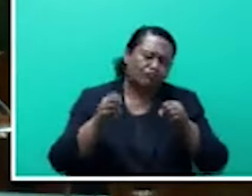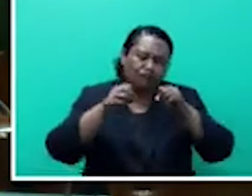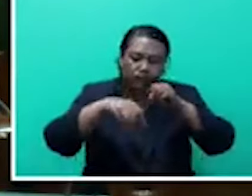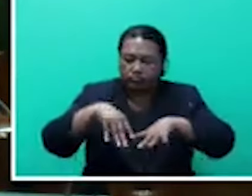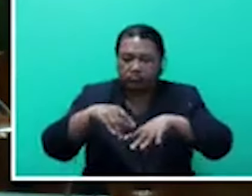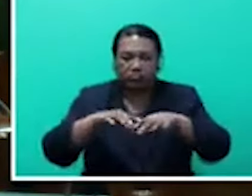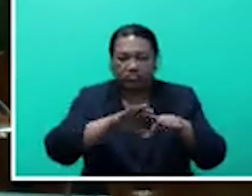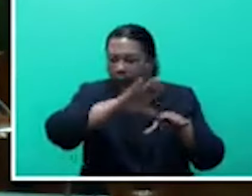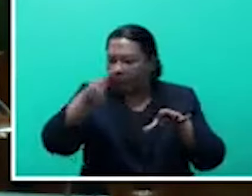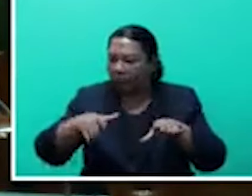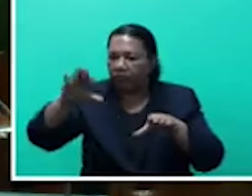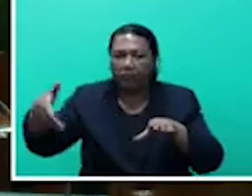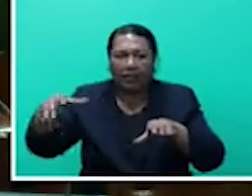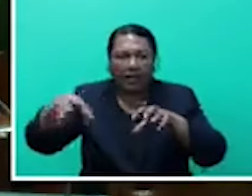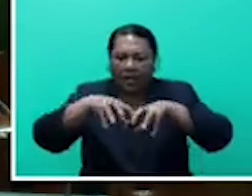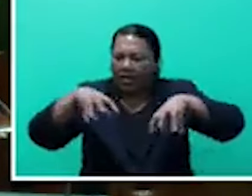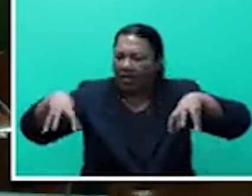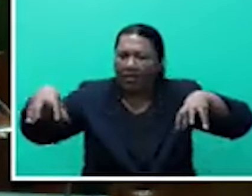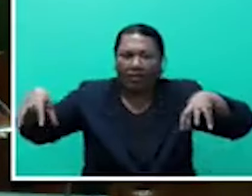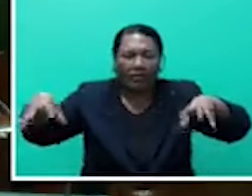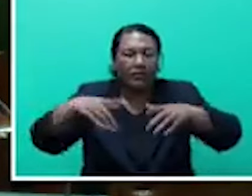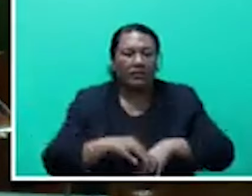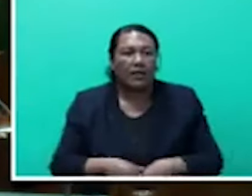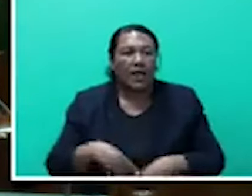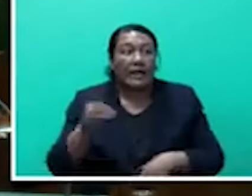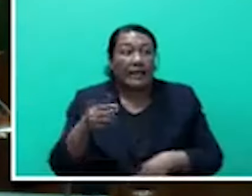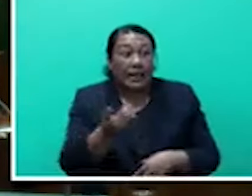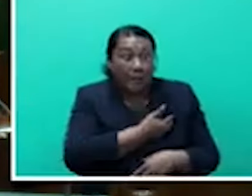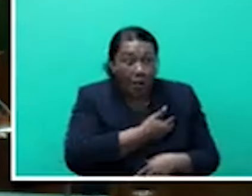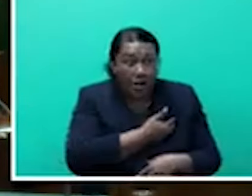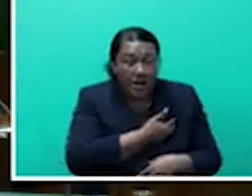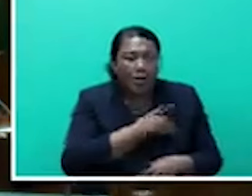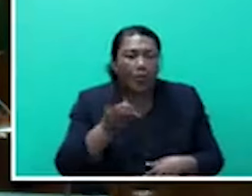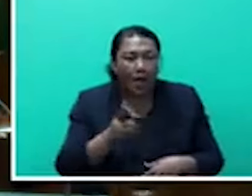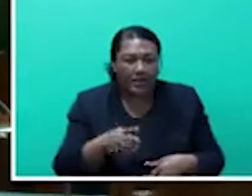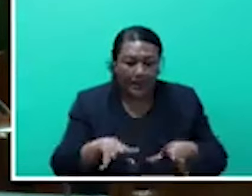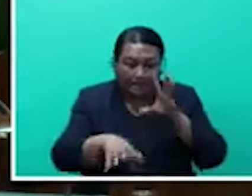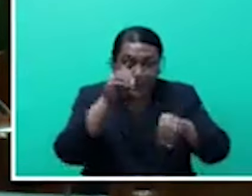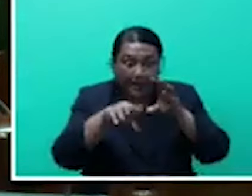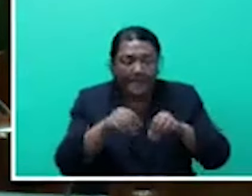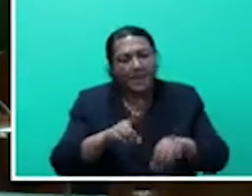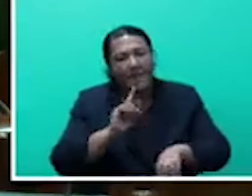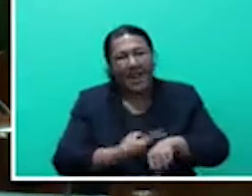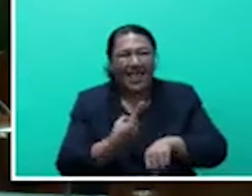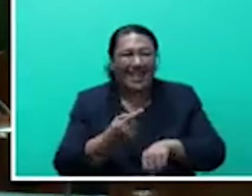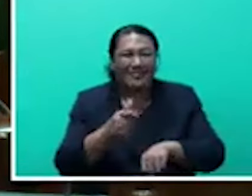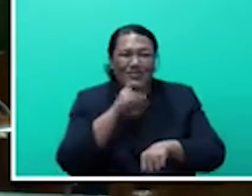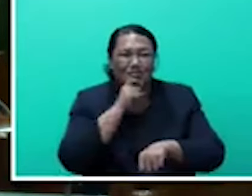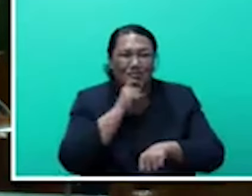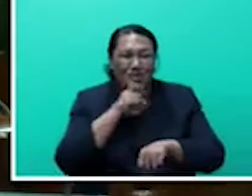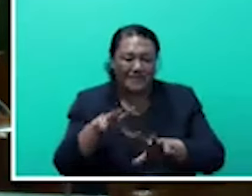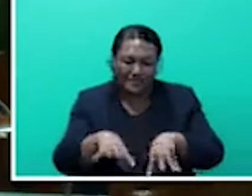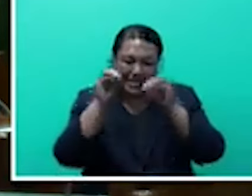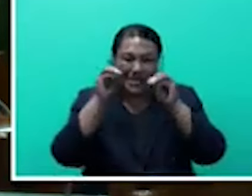kitchen garbage, which is supposed to be collected in the morning, is collected late in the afternoon, sir. And you know, the stray dogs